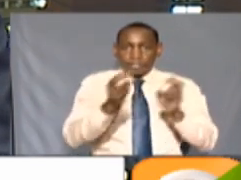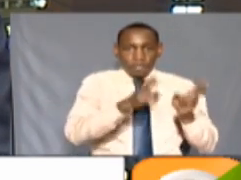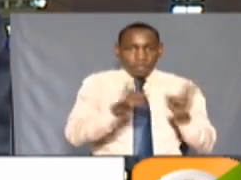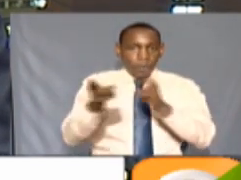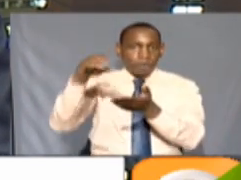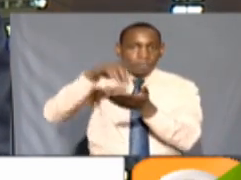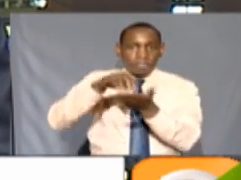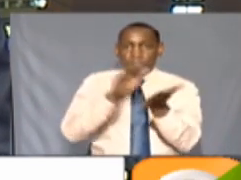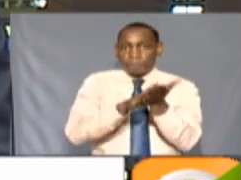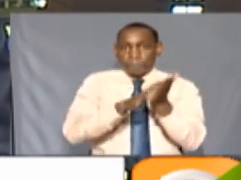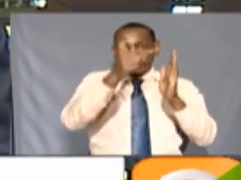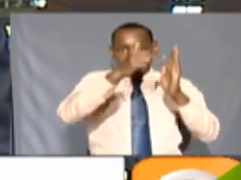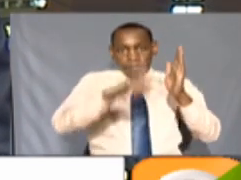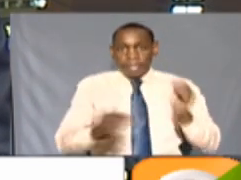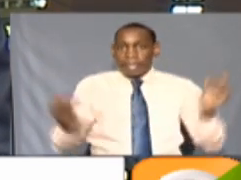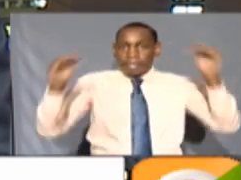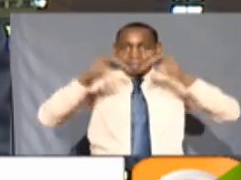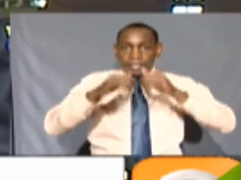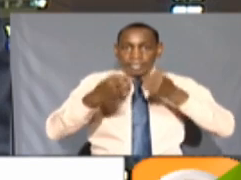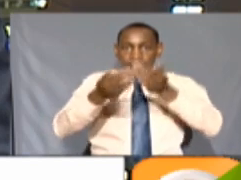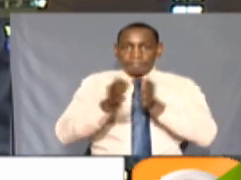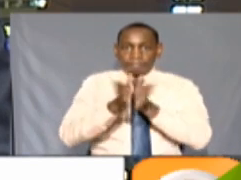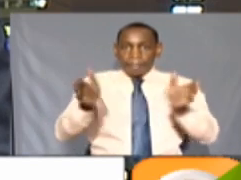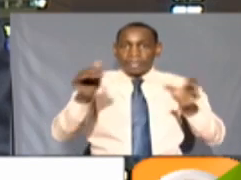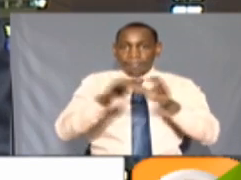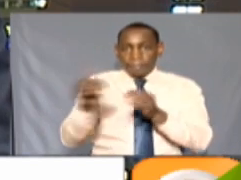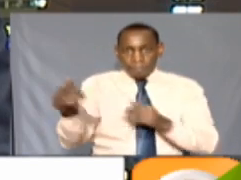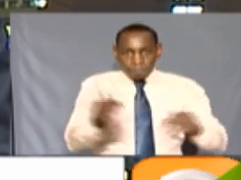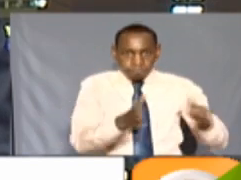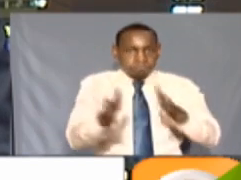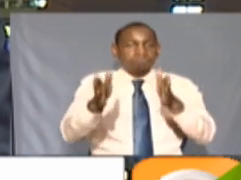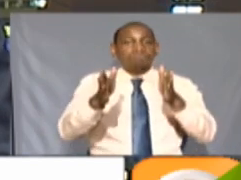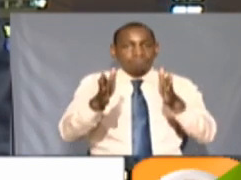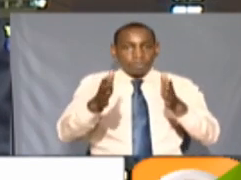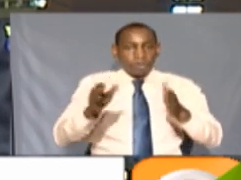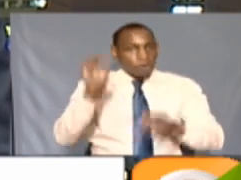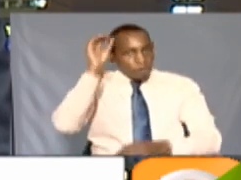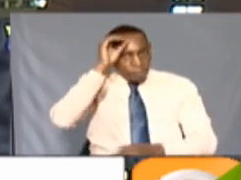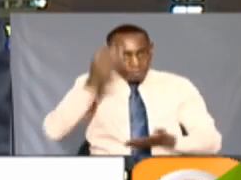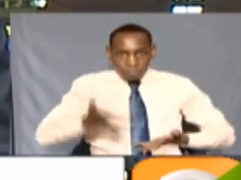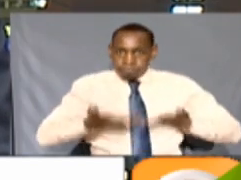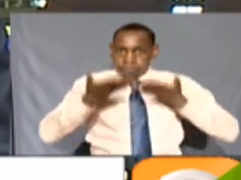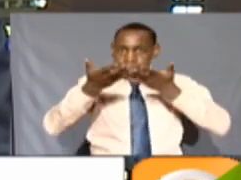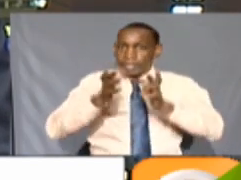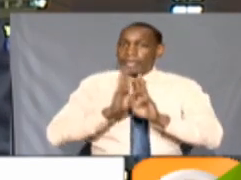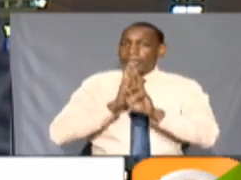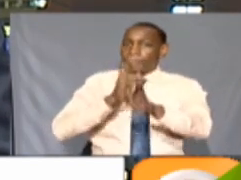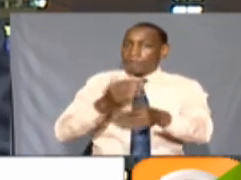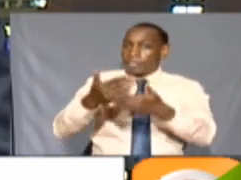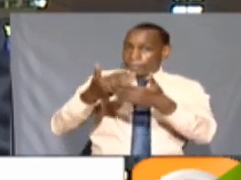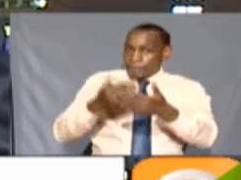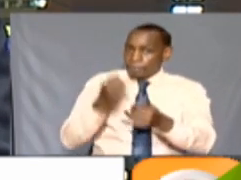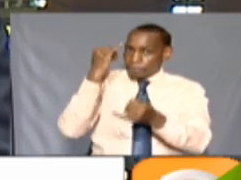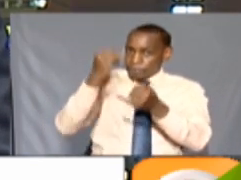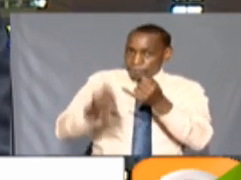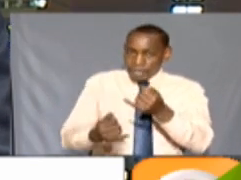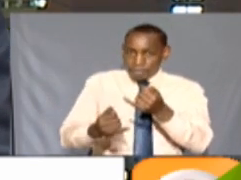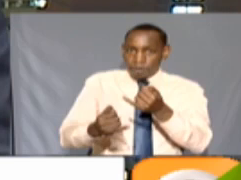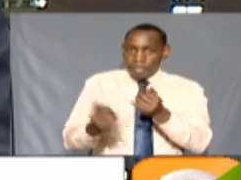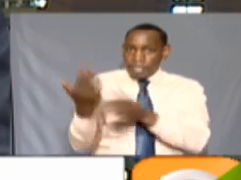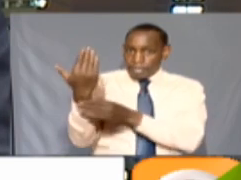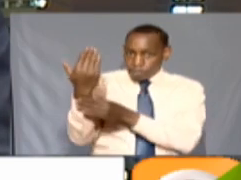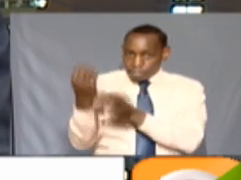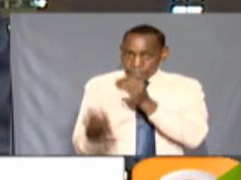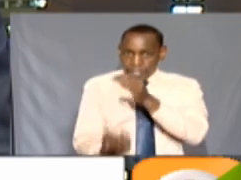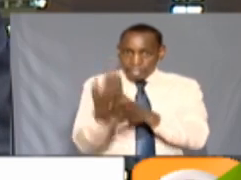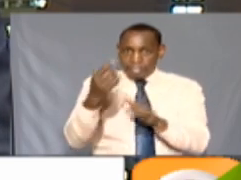on the proposals. The meeting will provide members of the public an opportunity to give their opinion on the report before a final copy is drafted